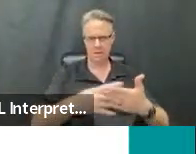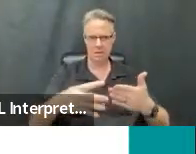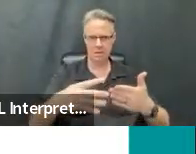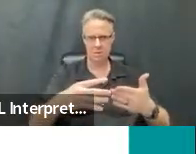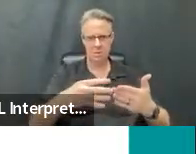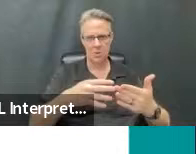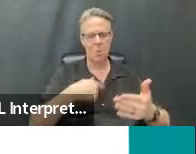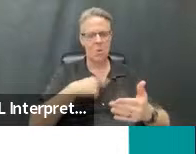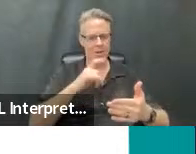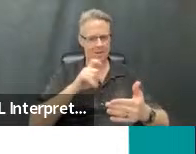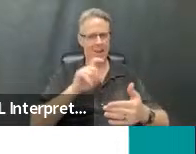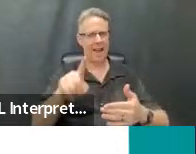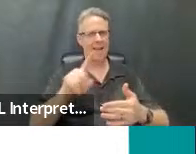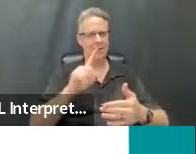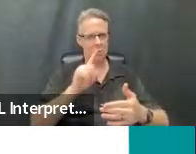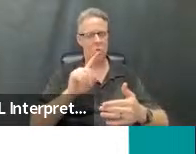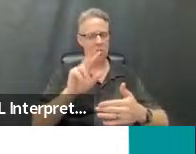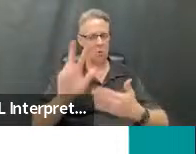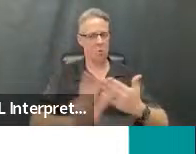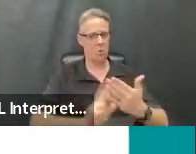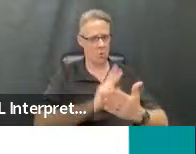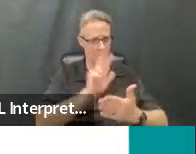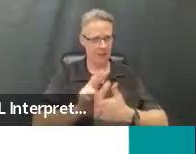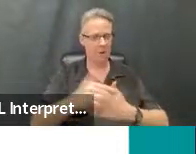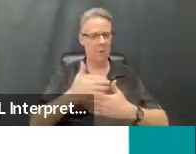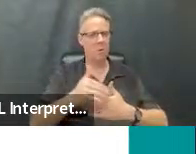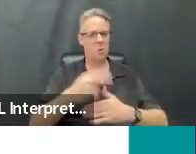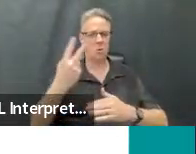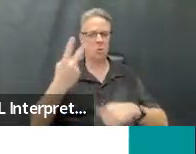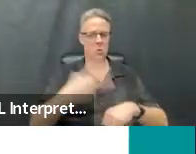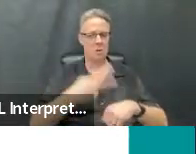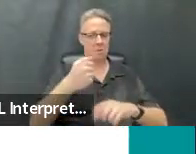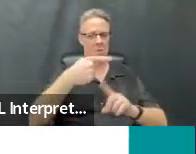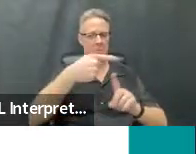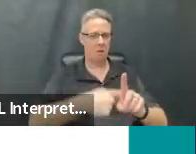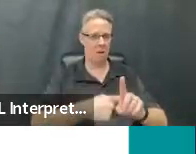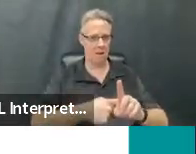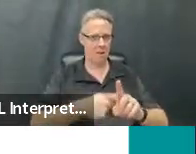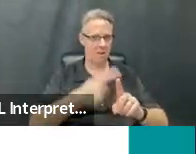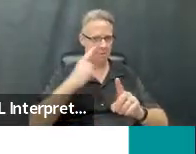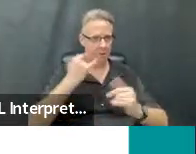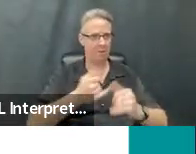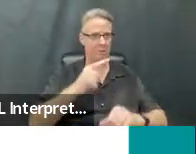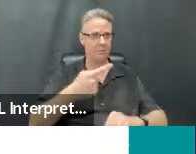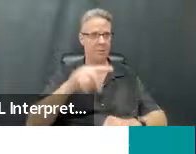you, 3 hours, 2 meetings a month for a couple months